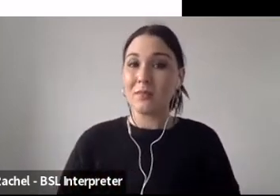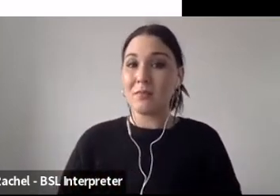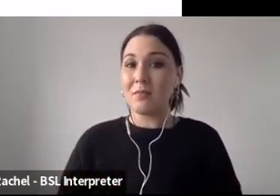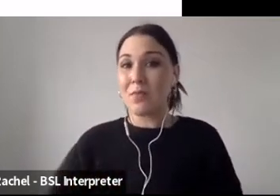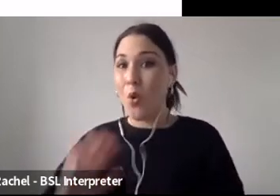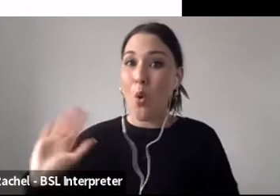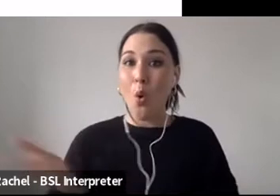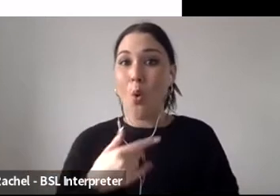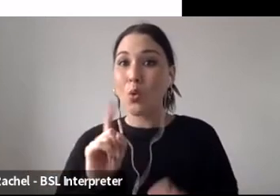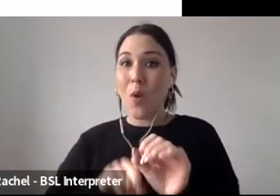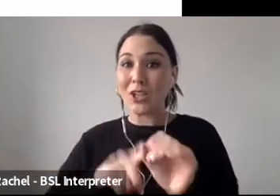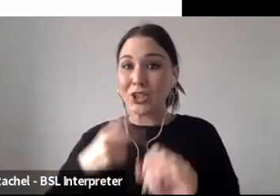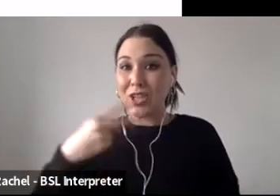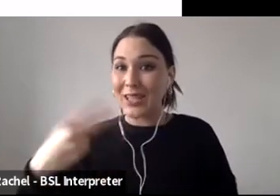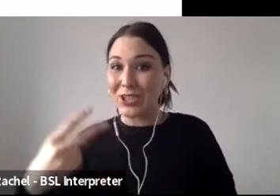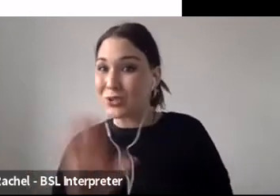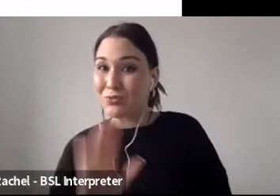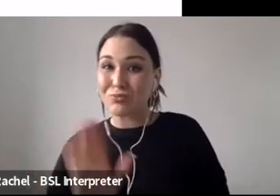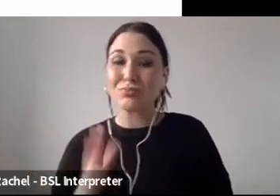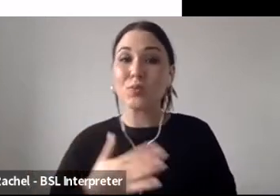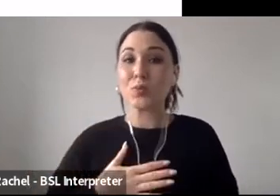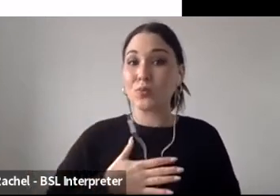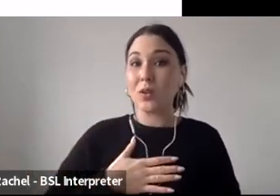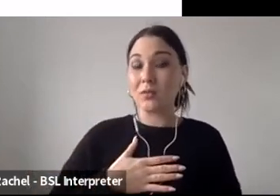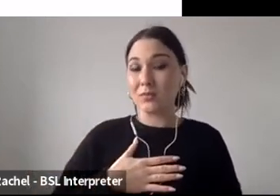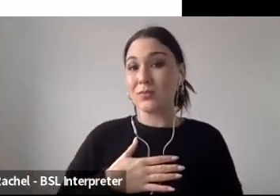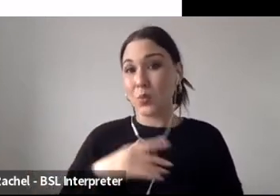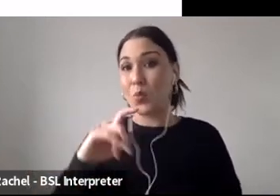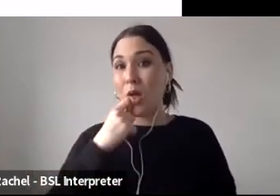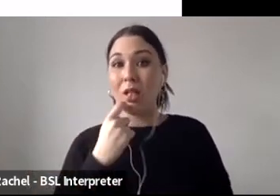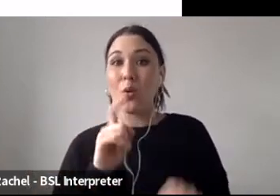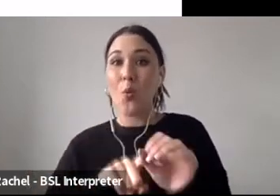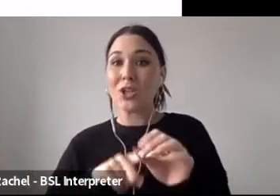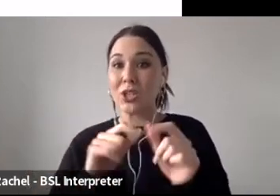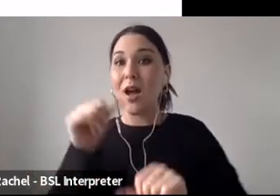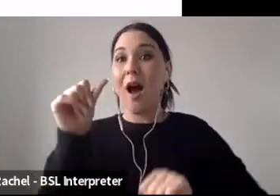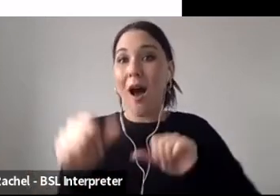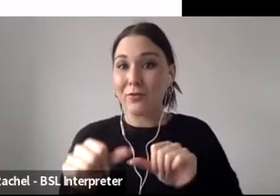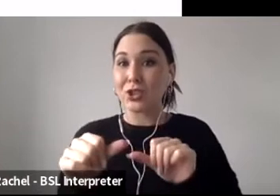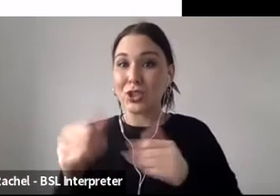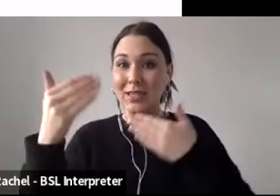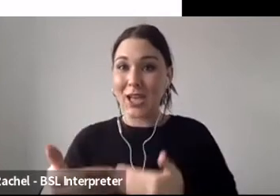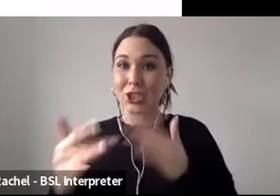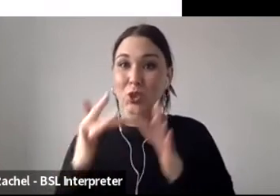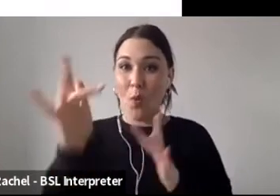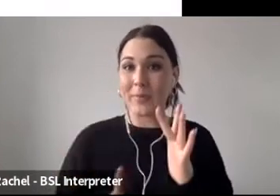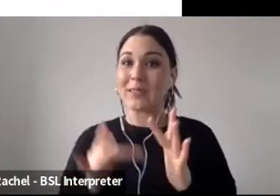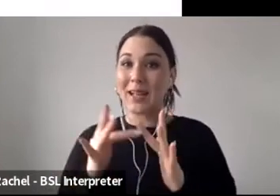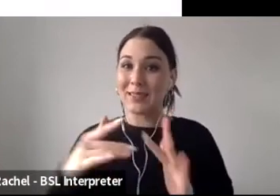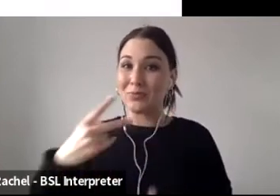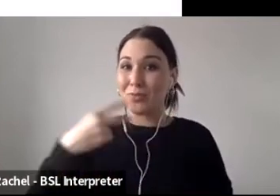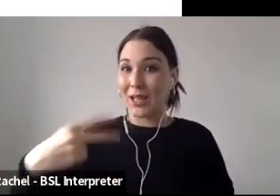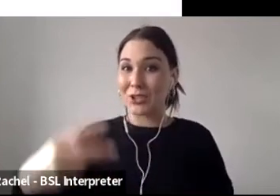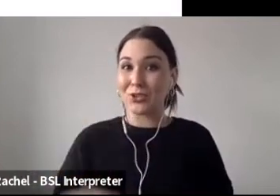through your questions during the live session, we'll be looking at questions after the session on our website at